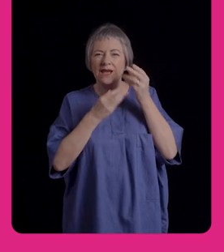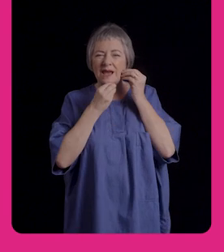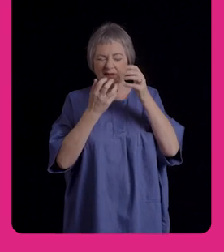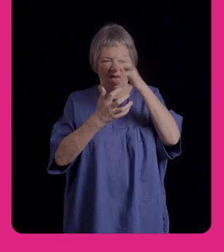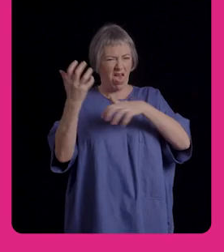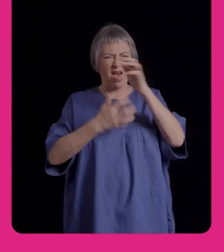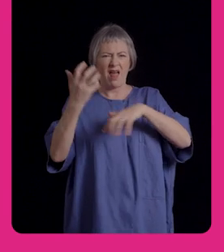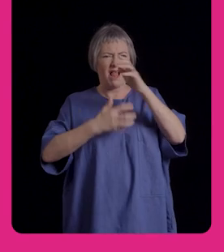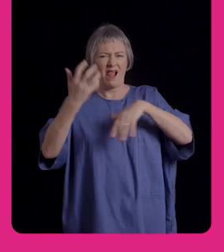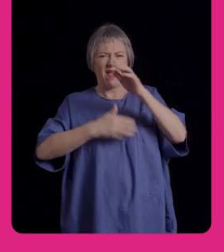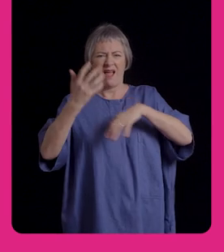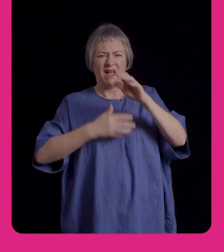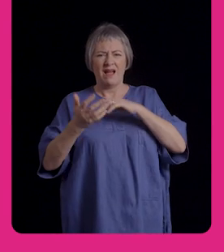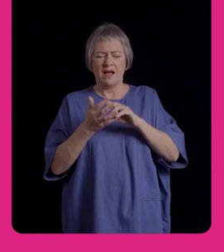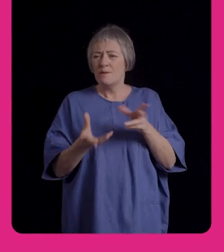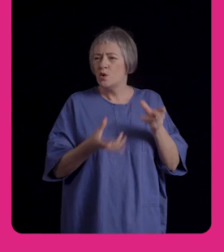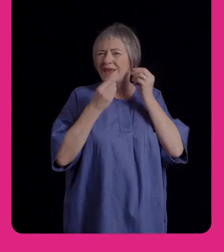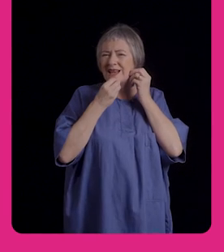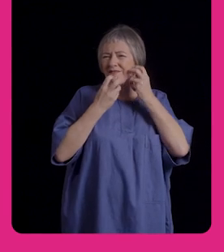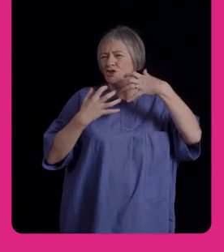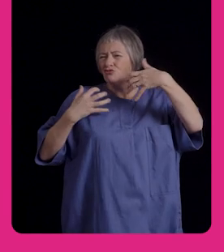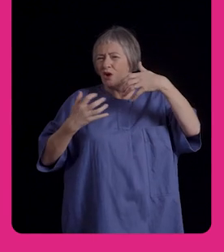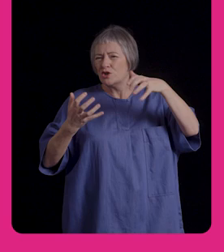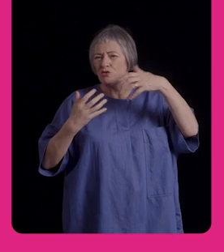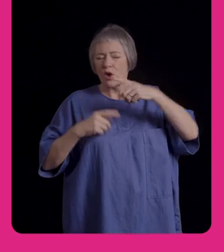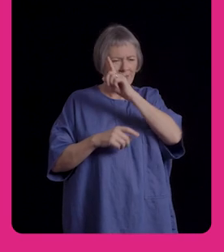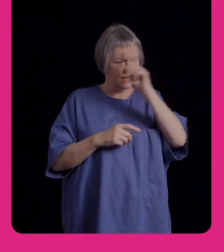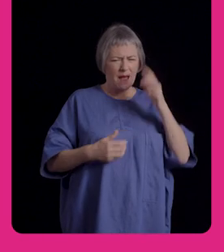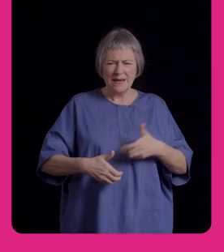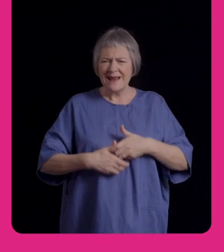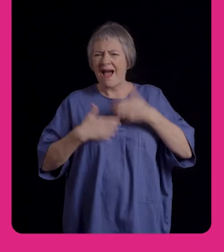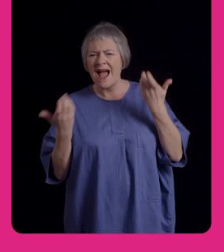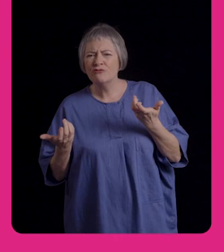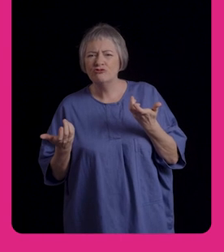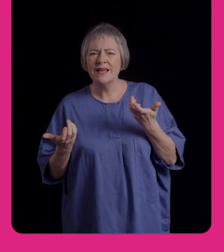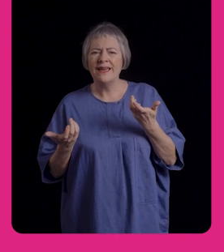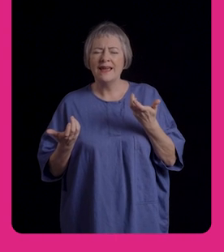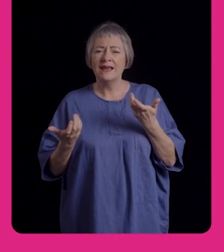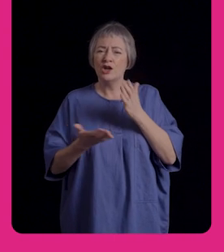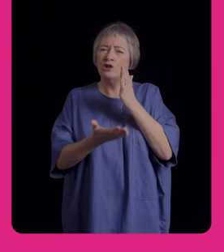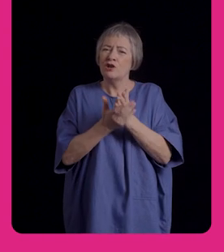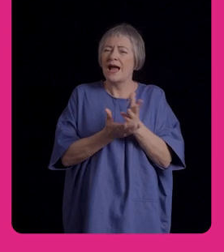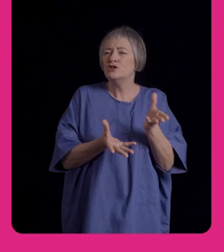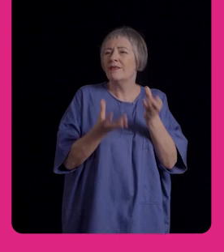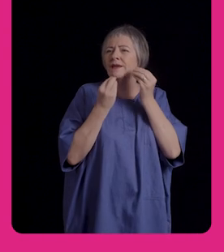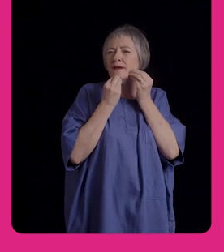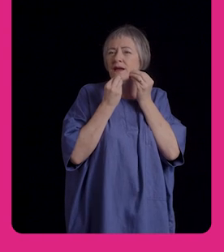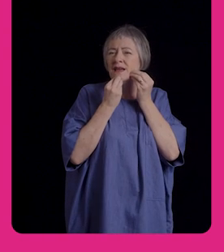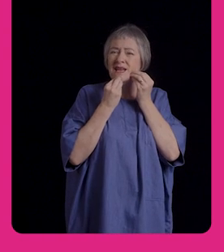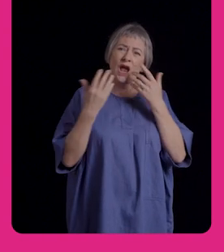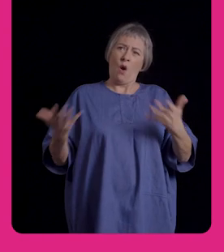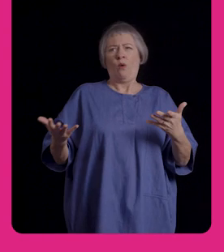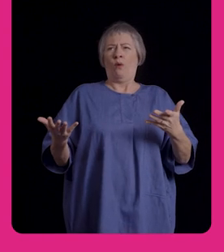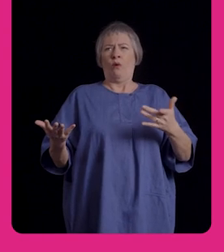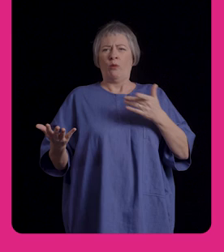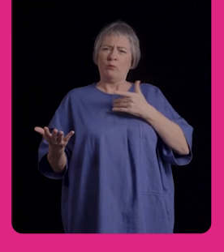is commotion. And you hear a lot of like shouting. It sounds like the captain is like angry. And you actually hear him go like,